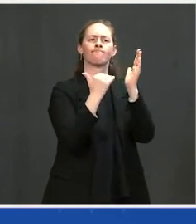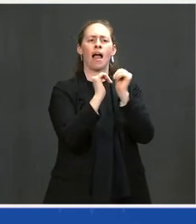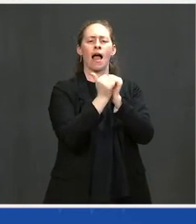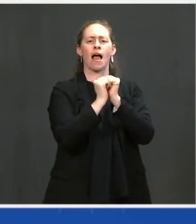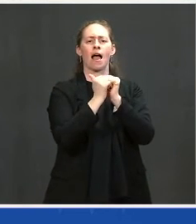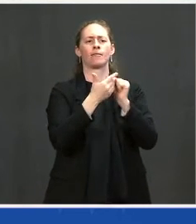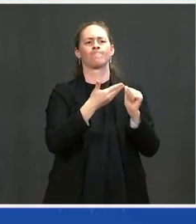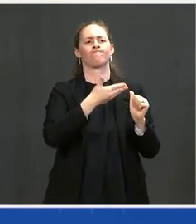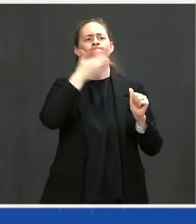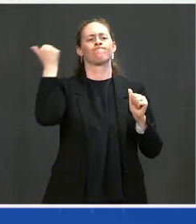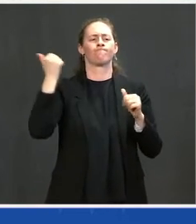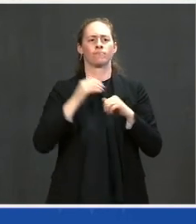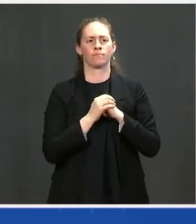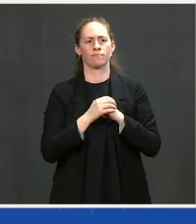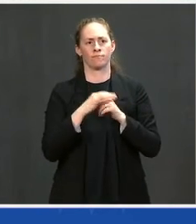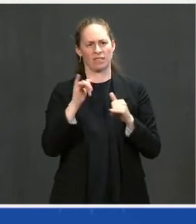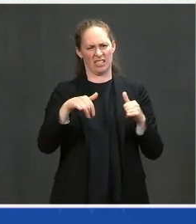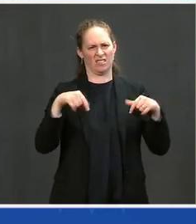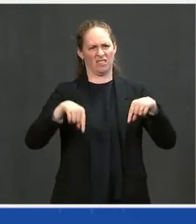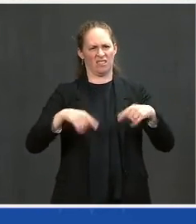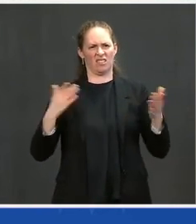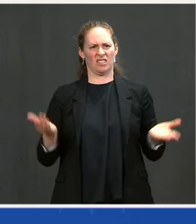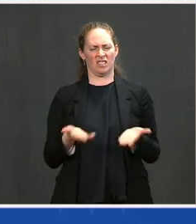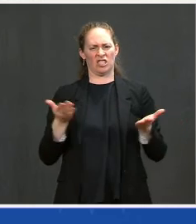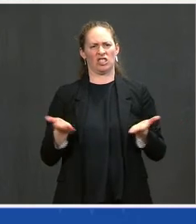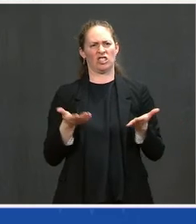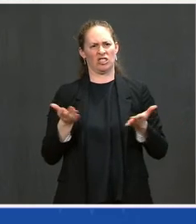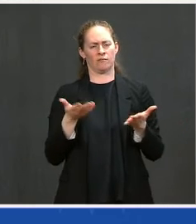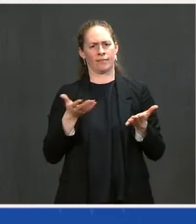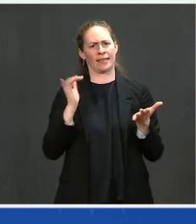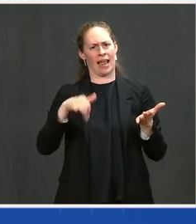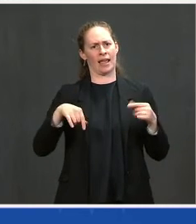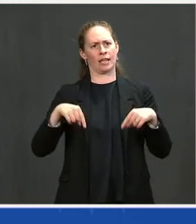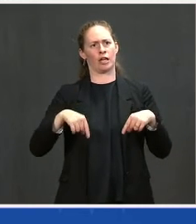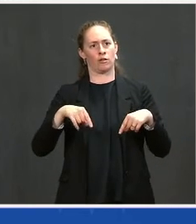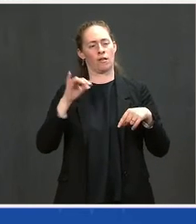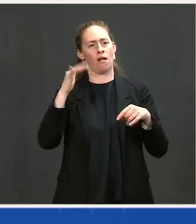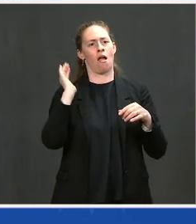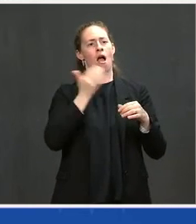infrastructure, we rank 13th globally in infrastructure.